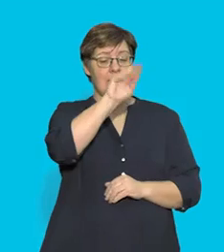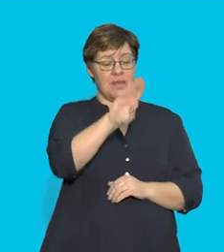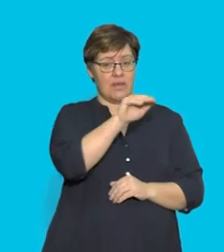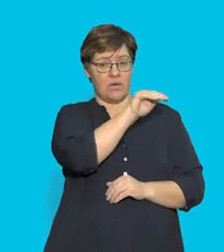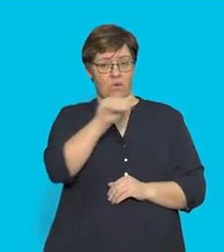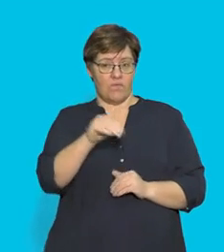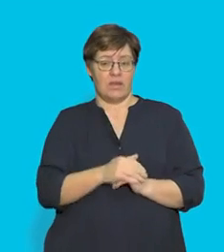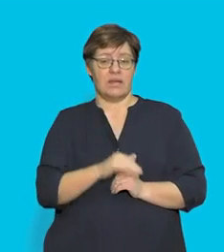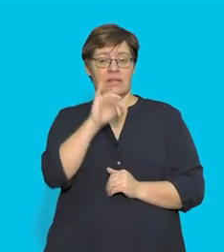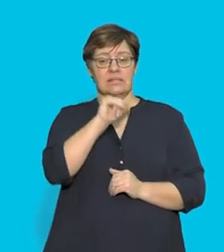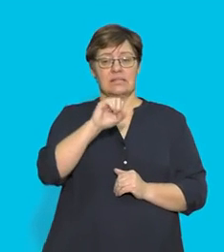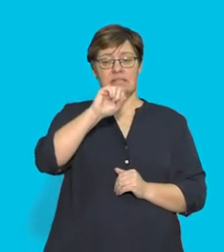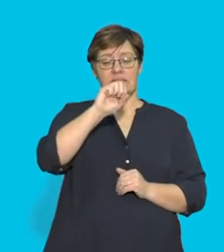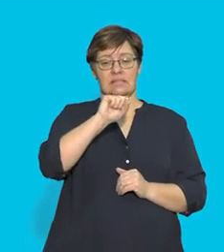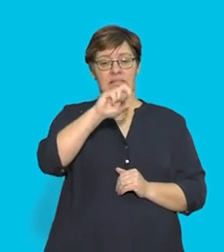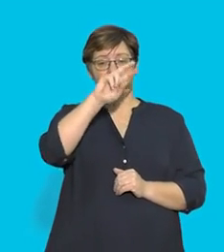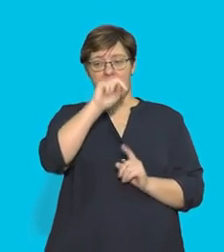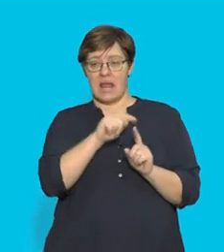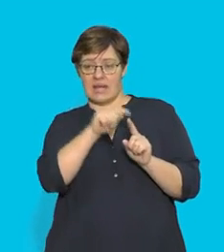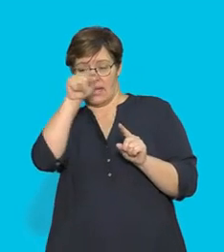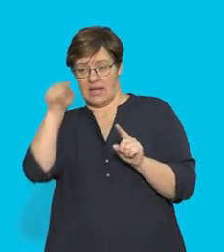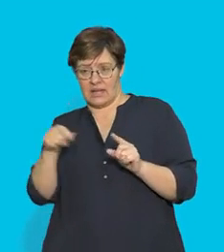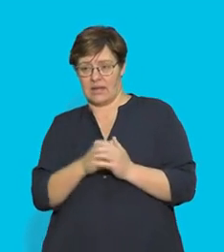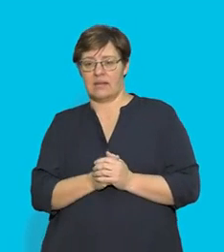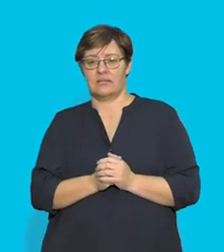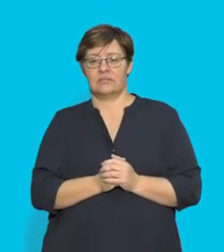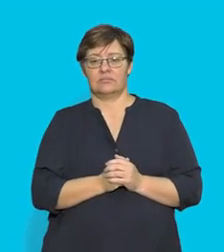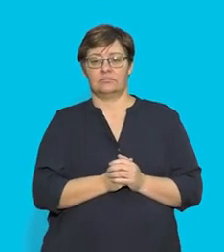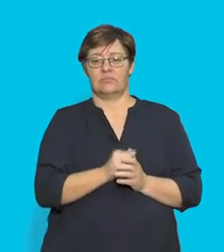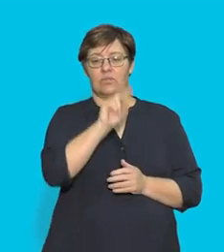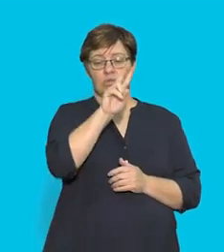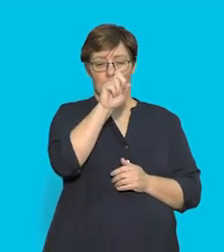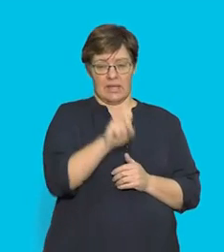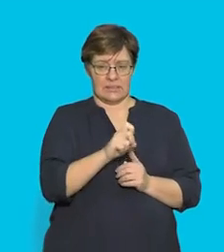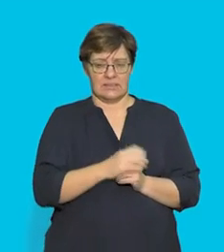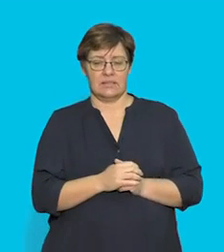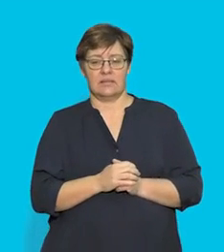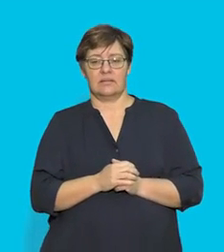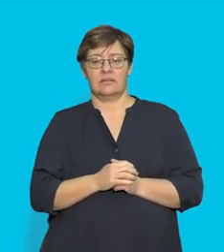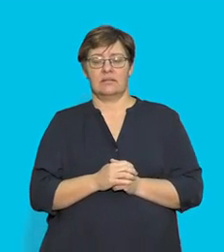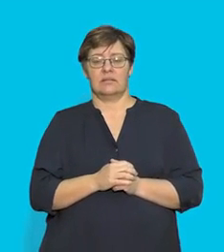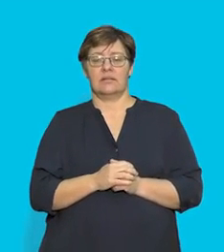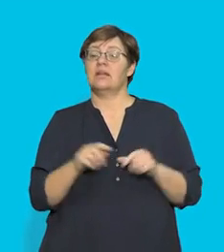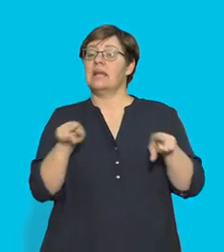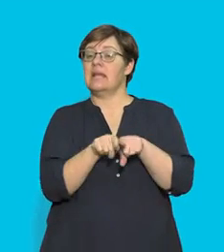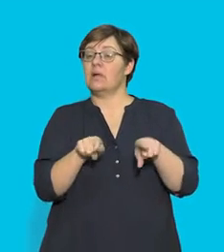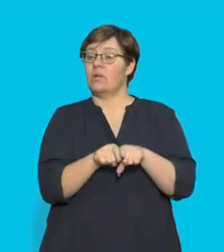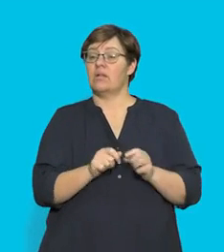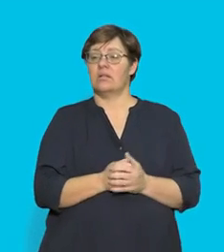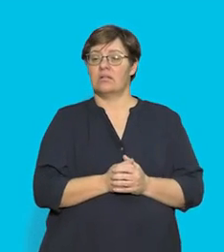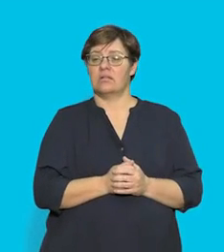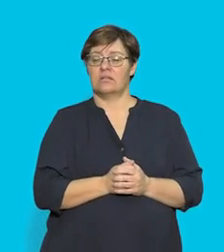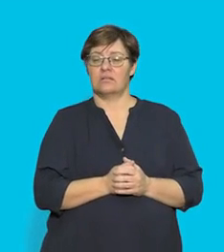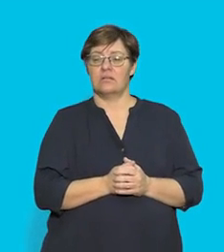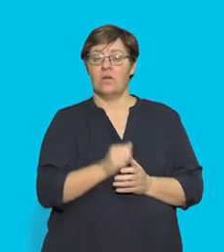AB over the angle across it, so it's sine of 2x, will equal